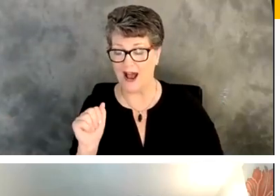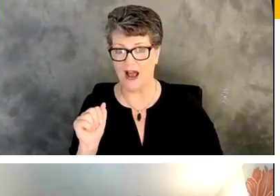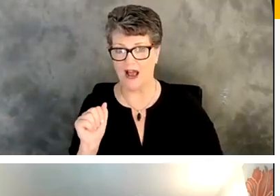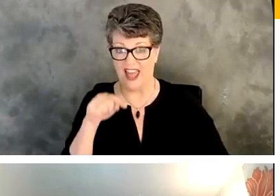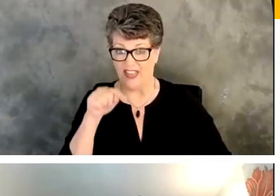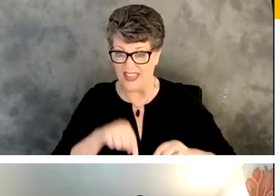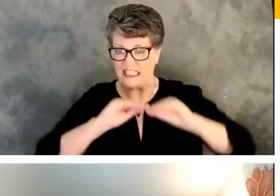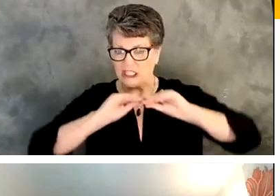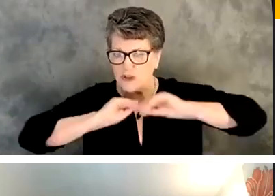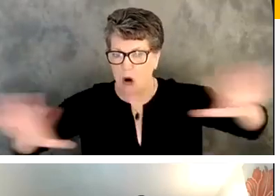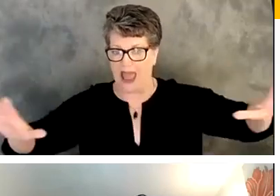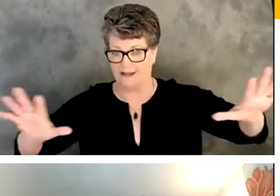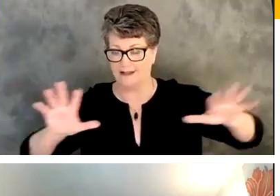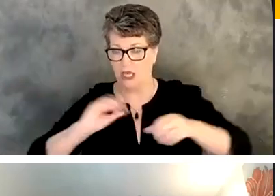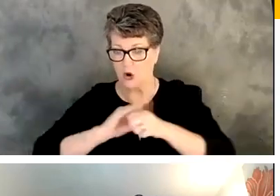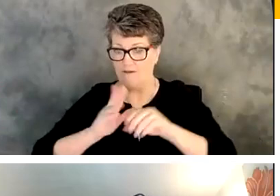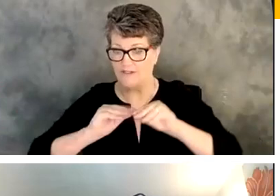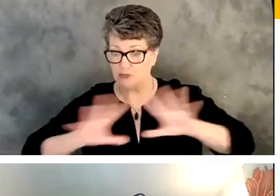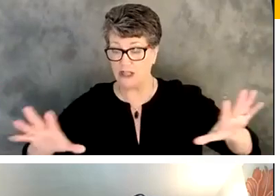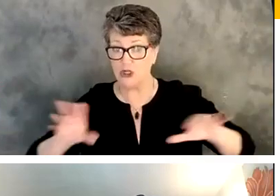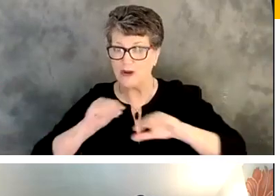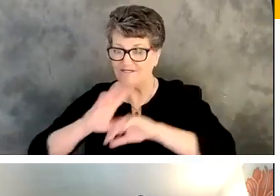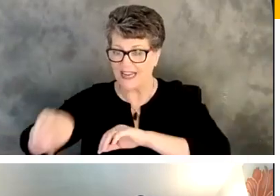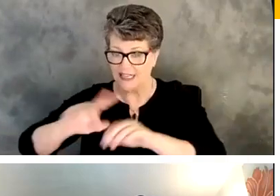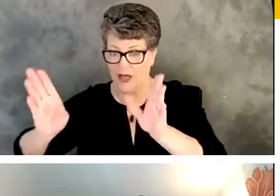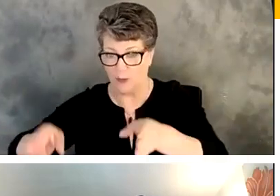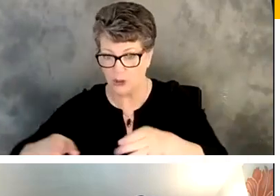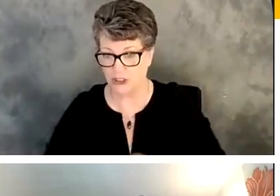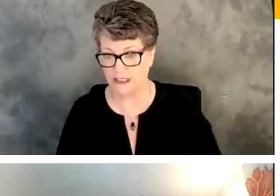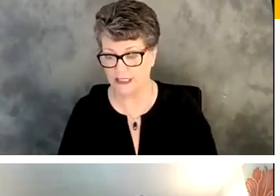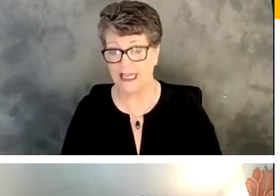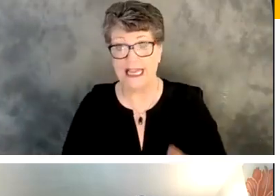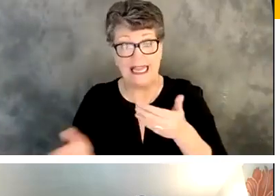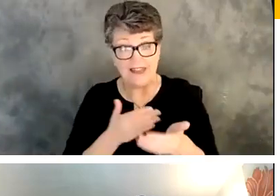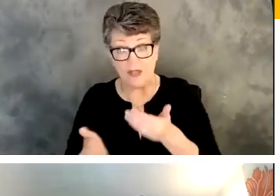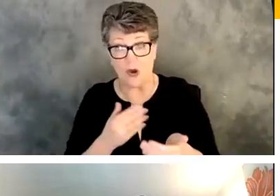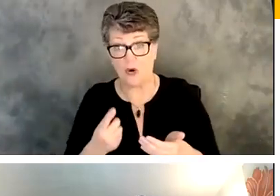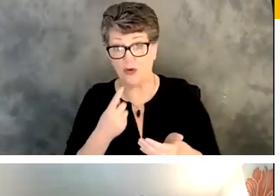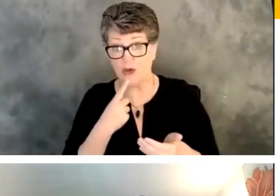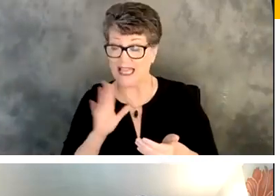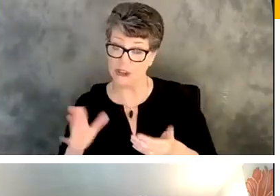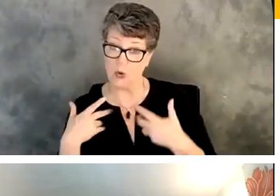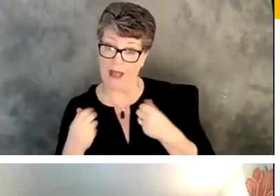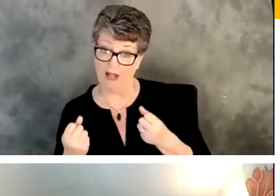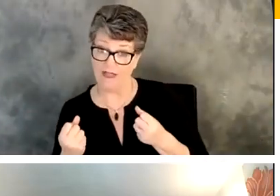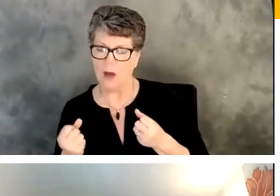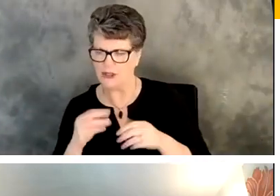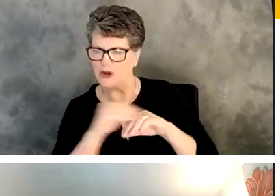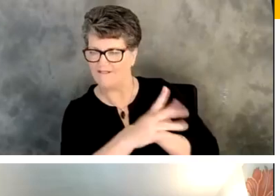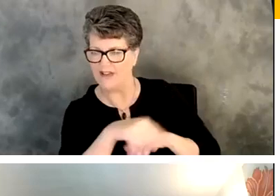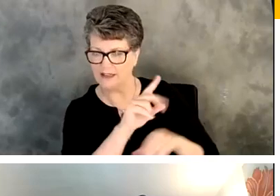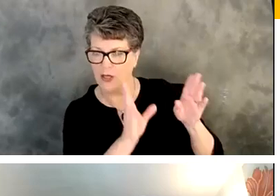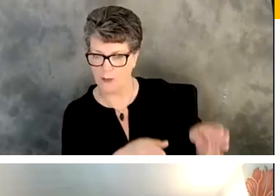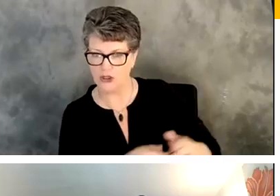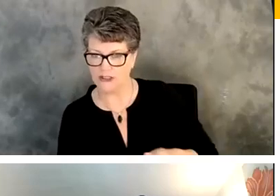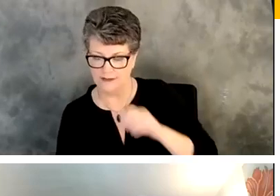so if you're sick, you can affect somebody else. Even though you said it's your health, but you can affect somebody else.